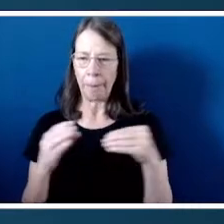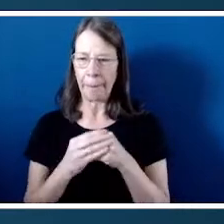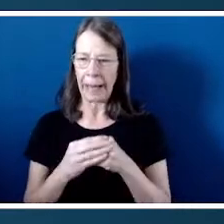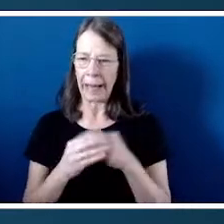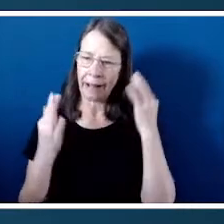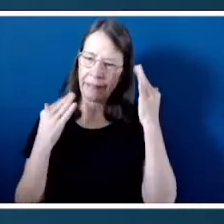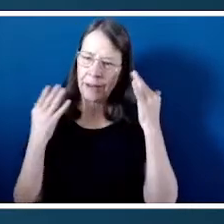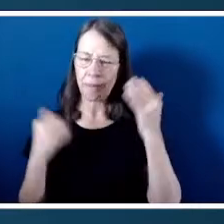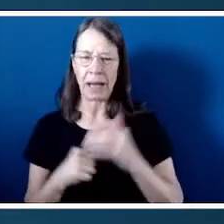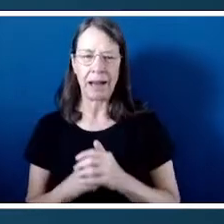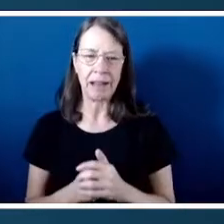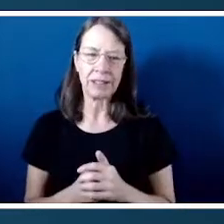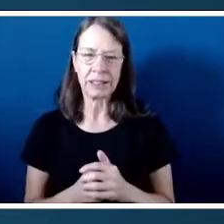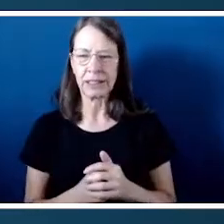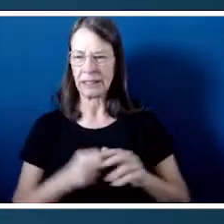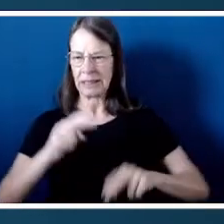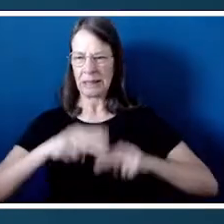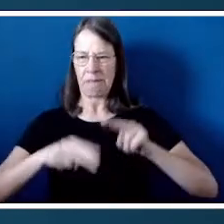I think about it seriously.